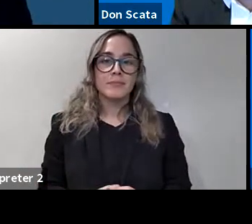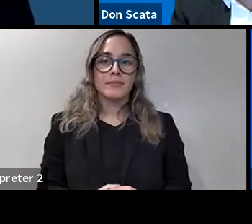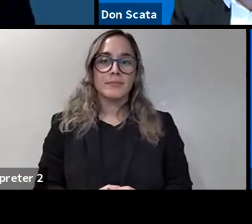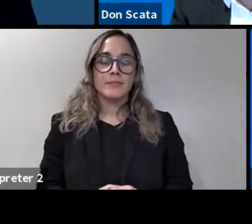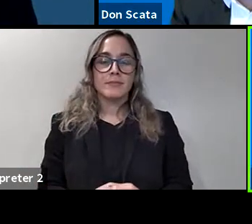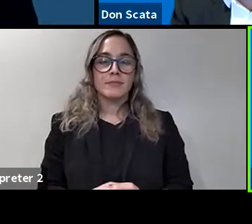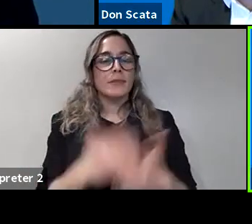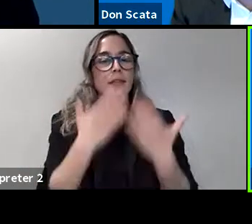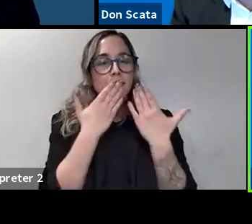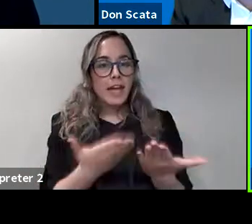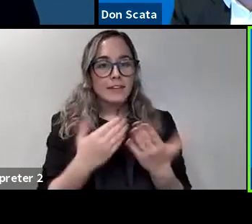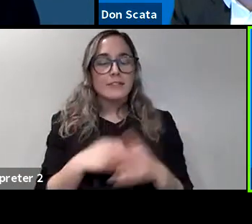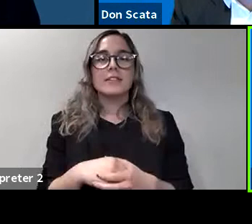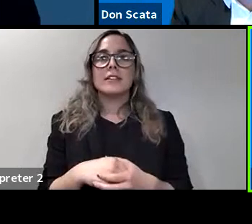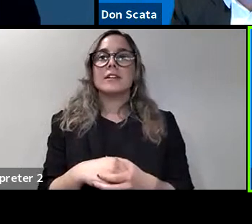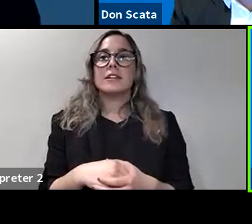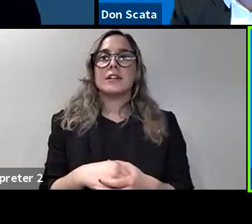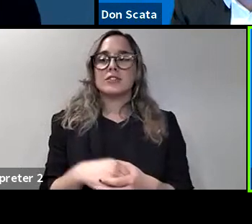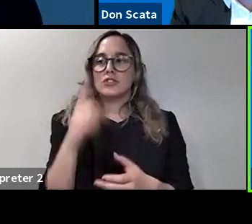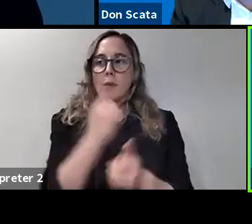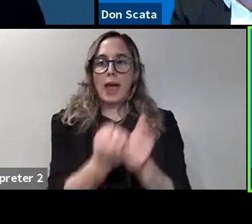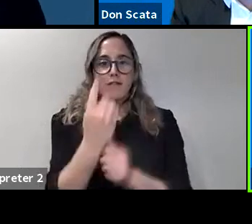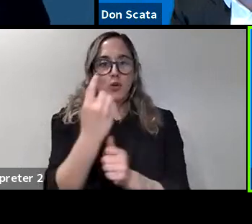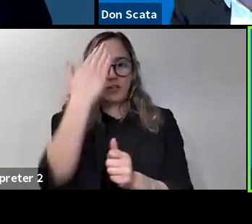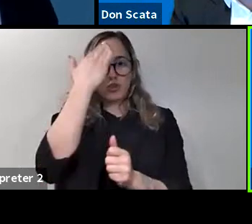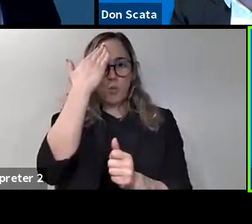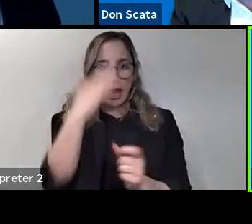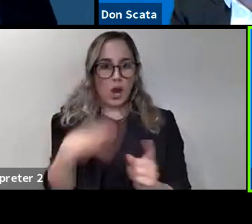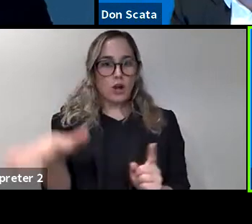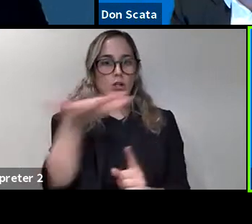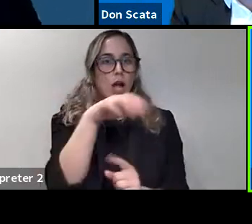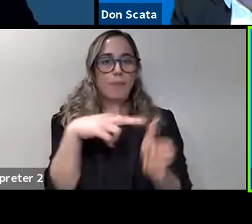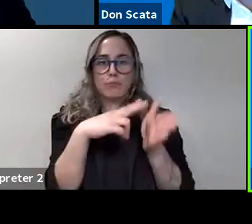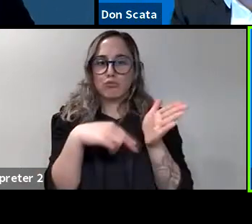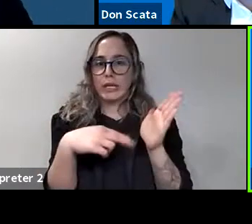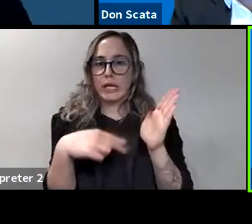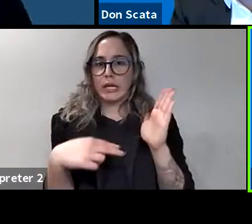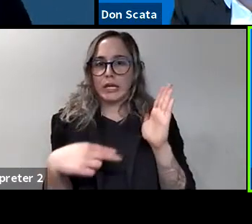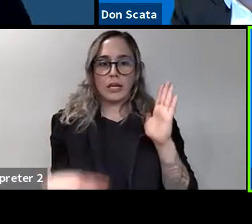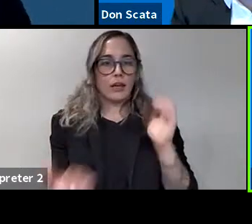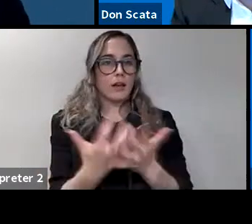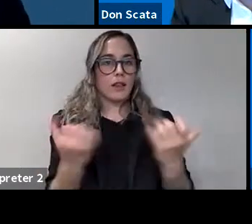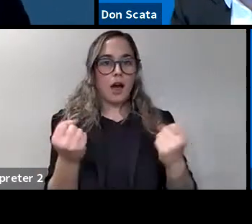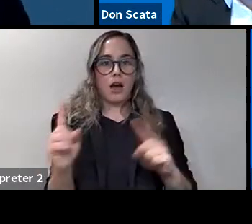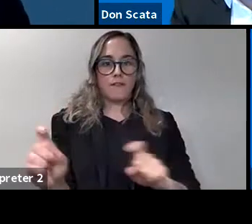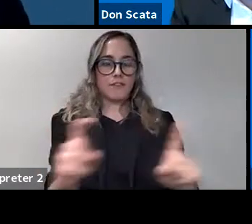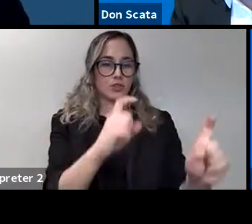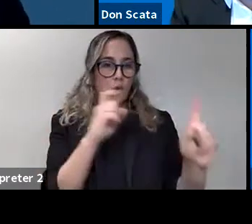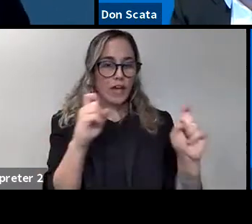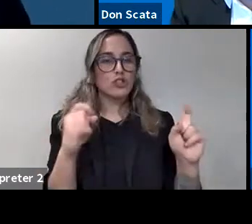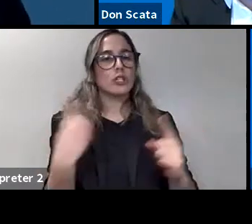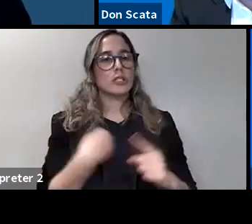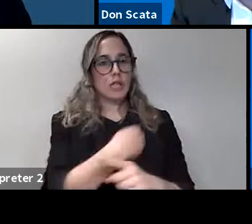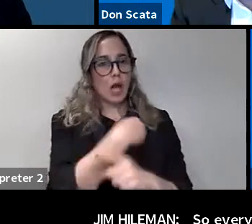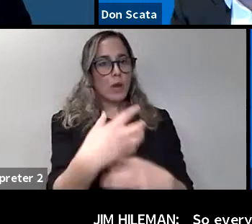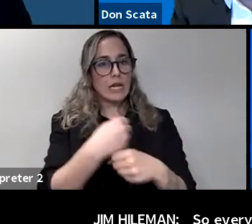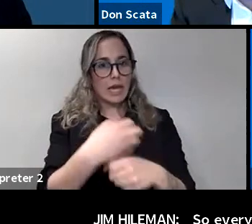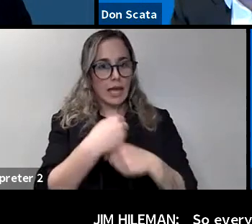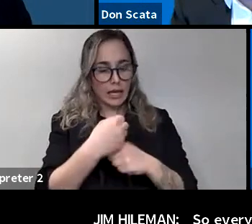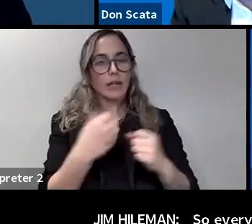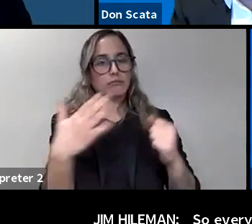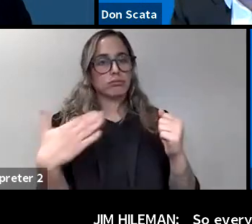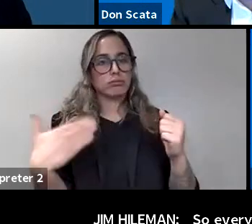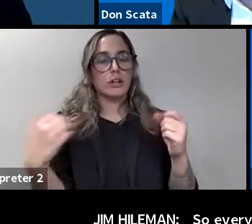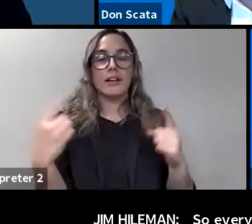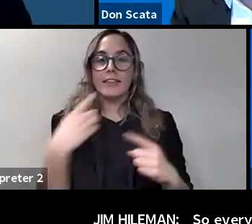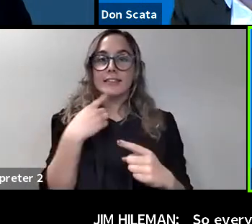Thanks. And just so everyone is aware, I'm reading a lot of these questions as they're coming in. And so they may say to FAA,